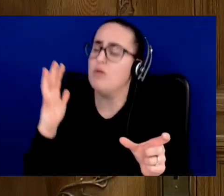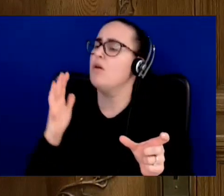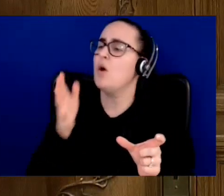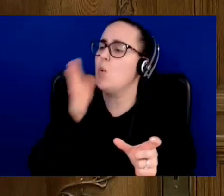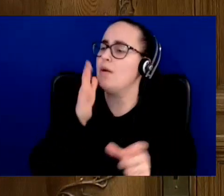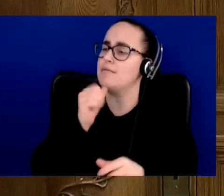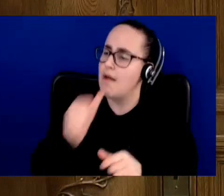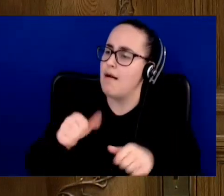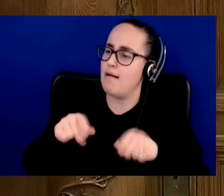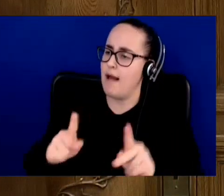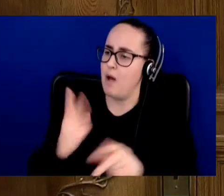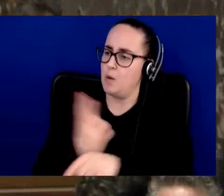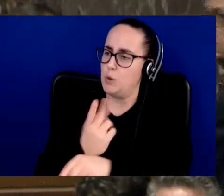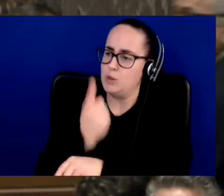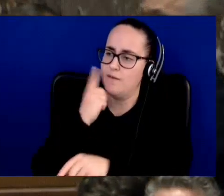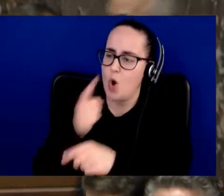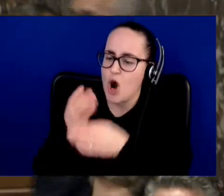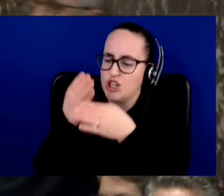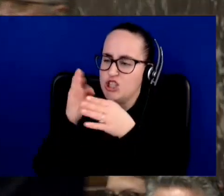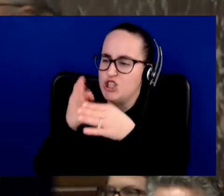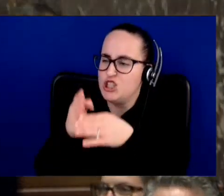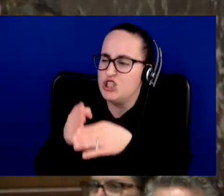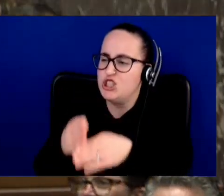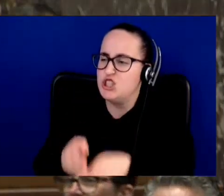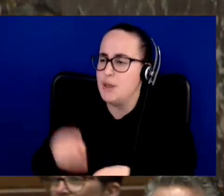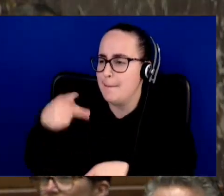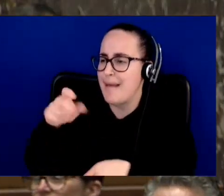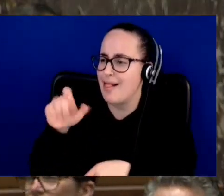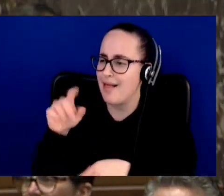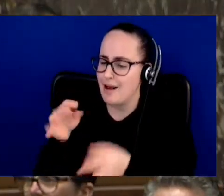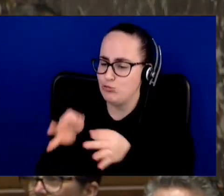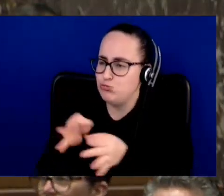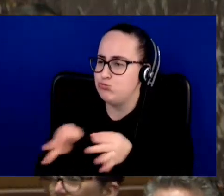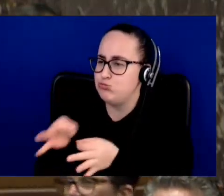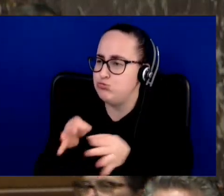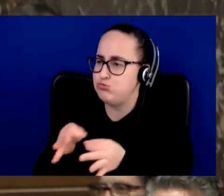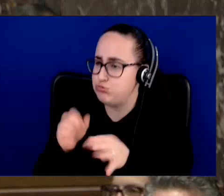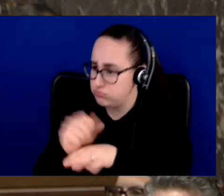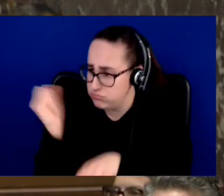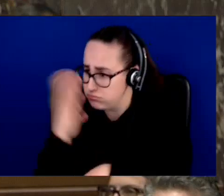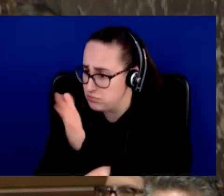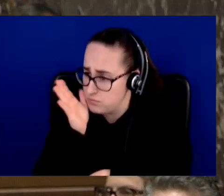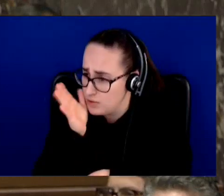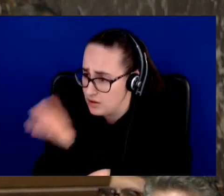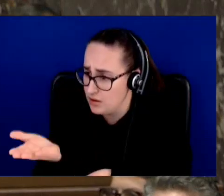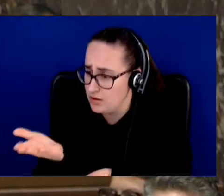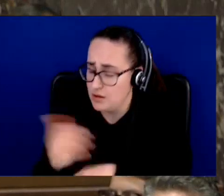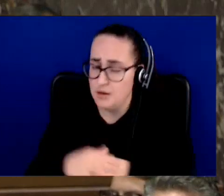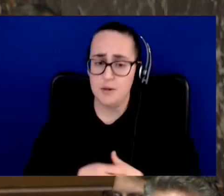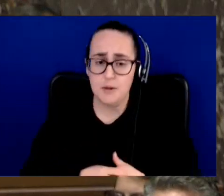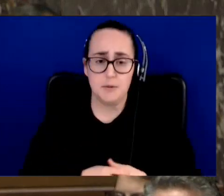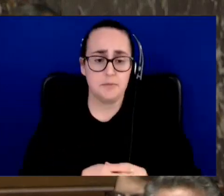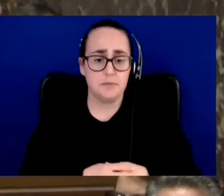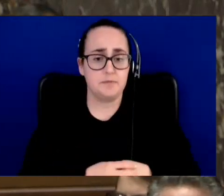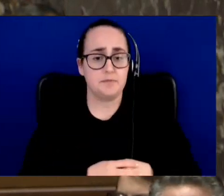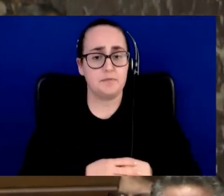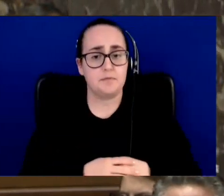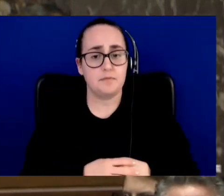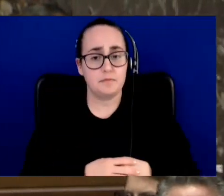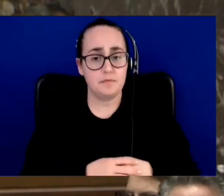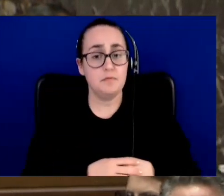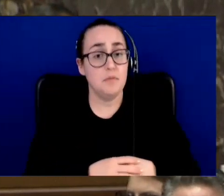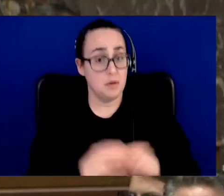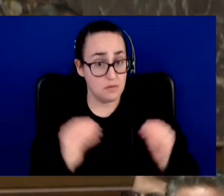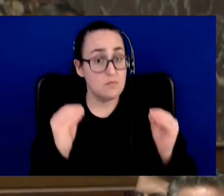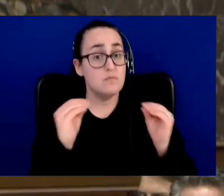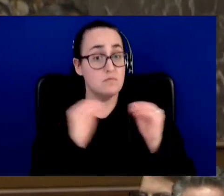Forests. Thank you, Mr. Speaker. More harvest residue and fire damaged wood is being used for